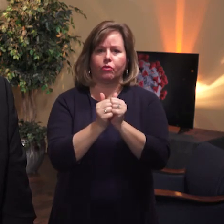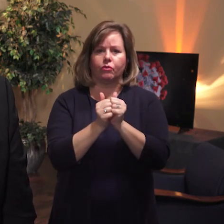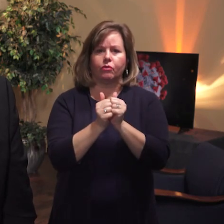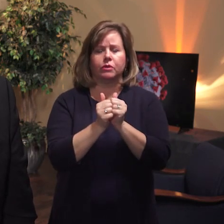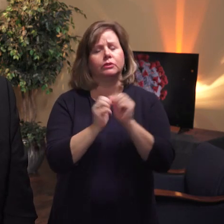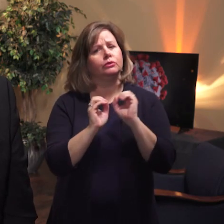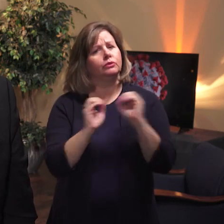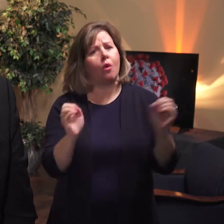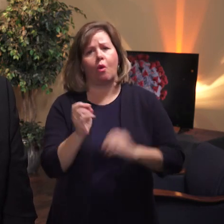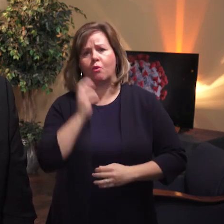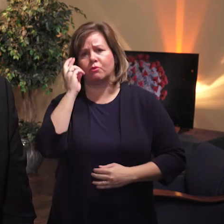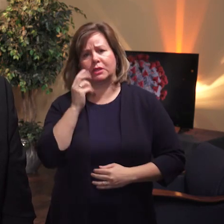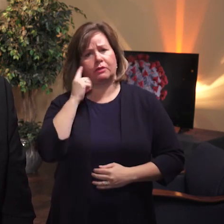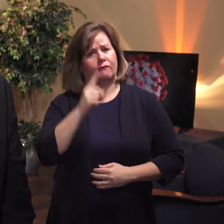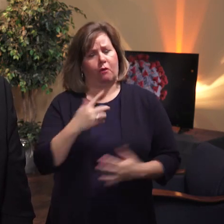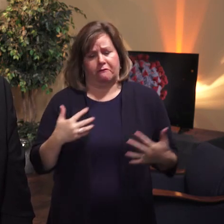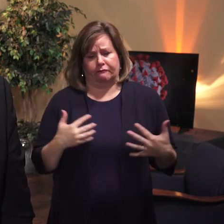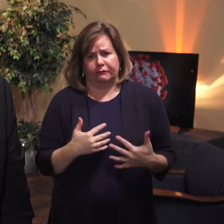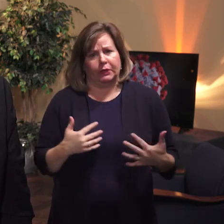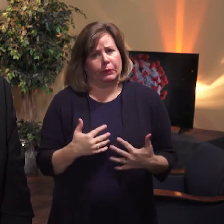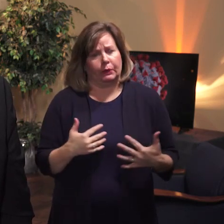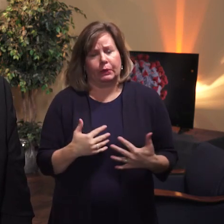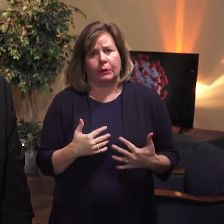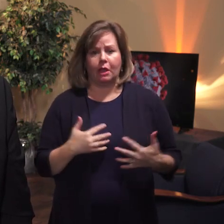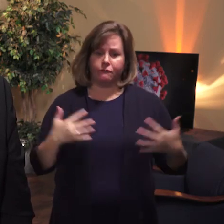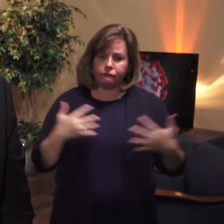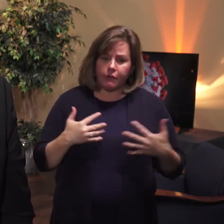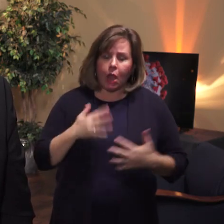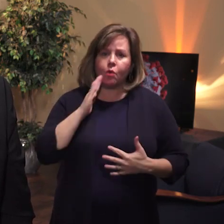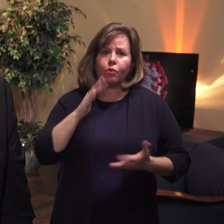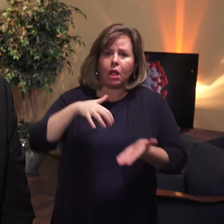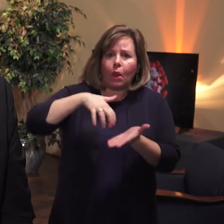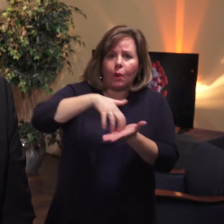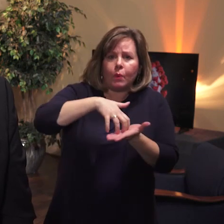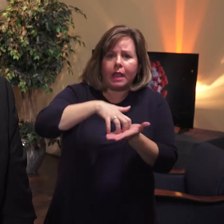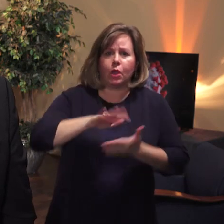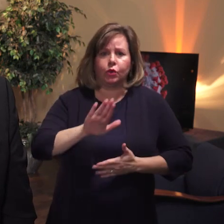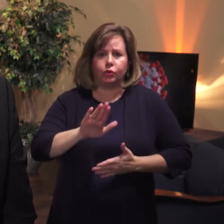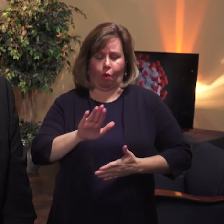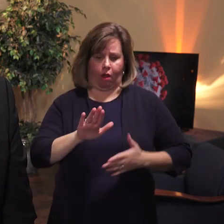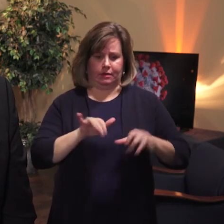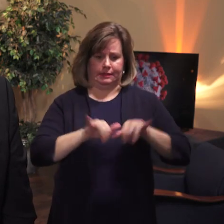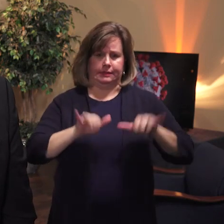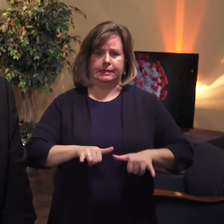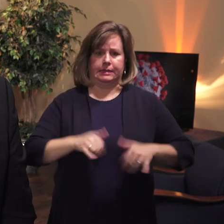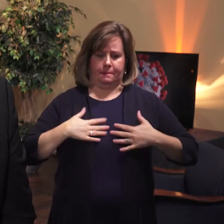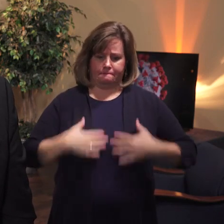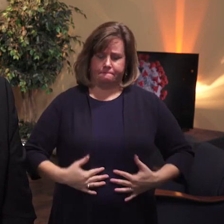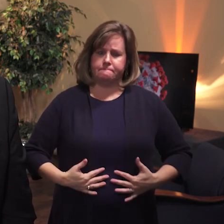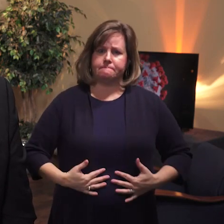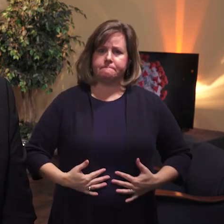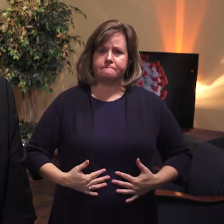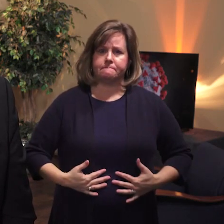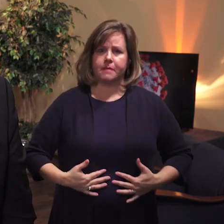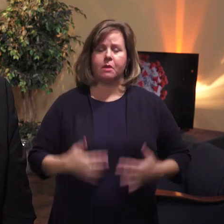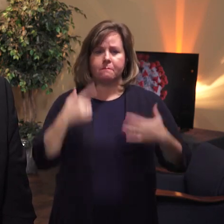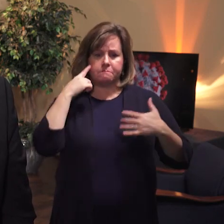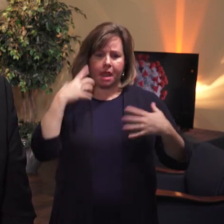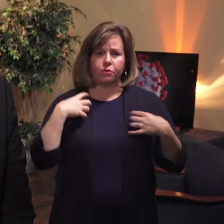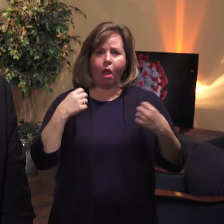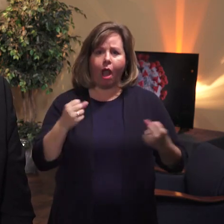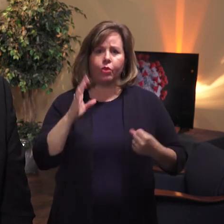isn't. Fear can only serve to weaken our immune systems, weaken our resolve, and harm our mental health during this